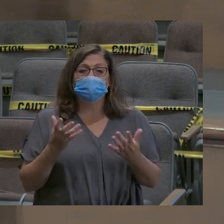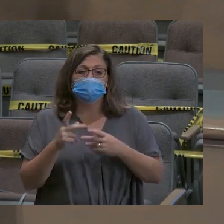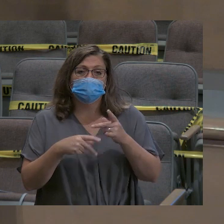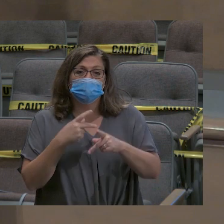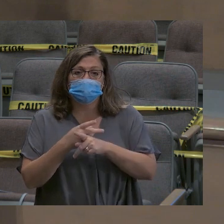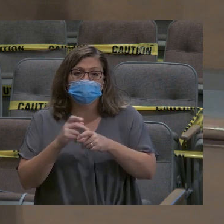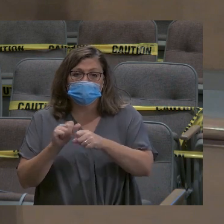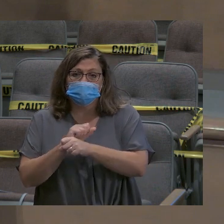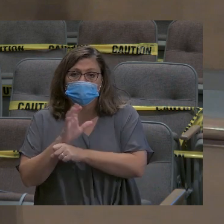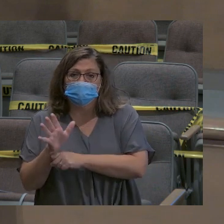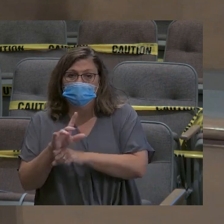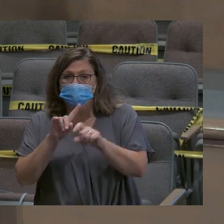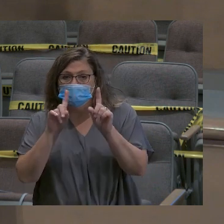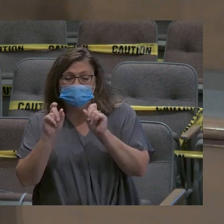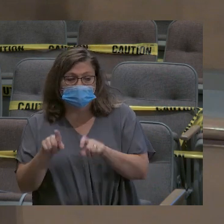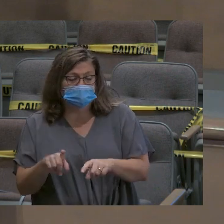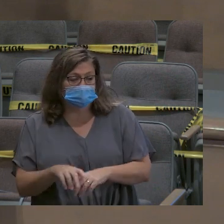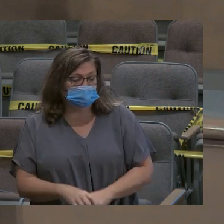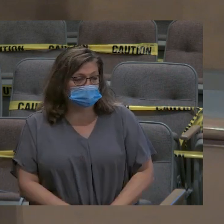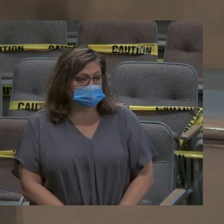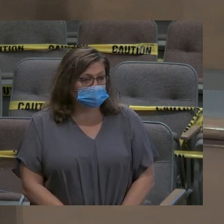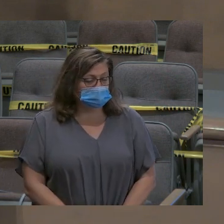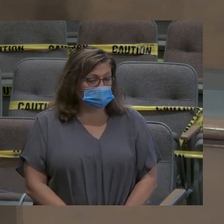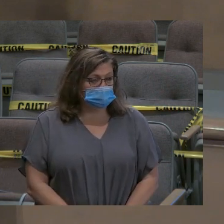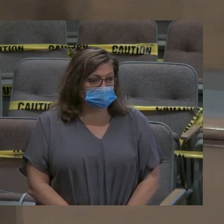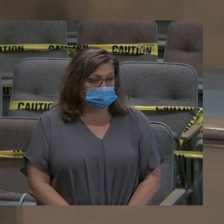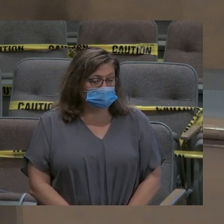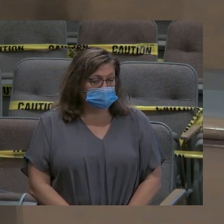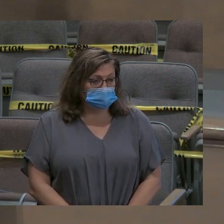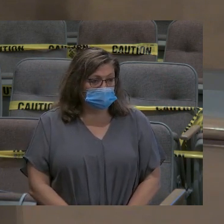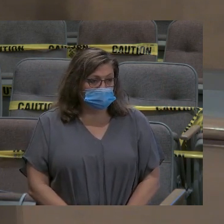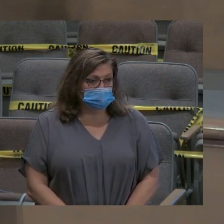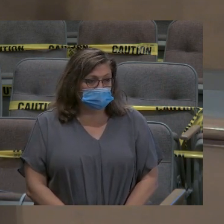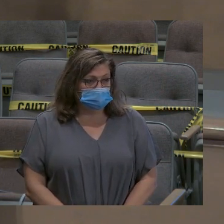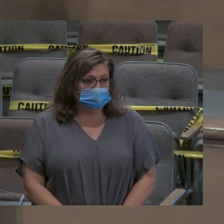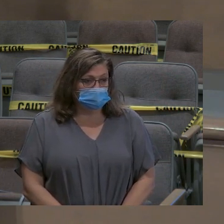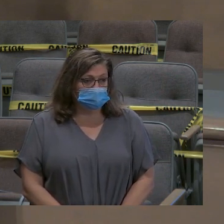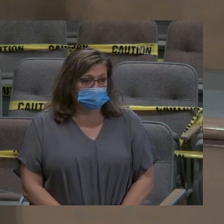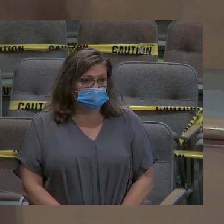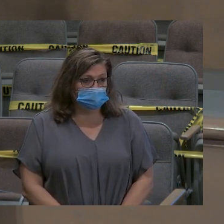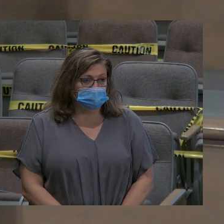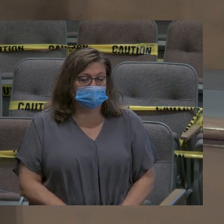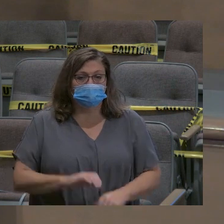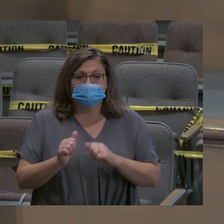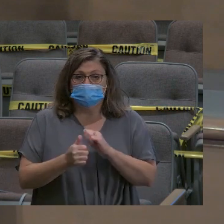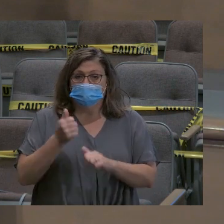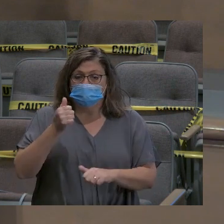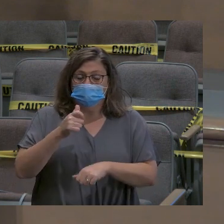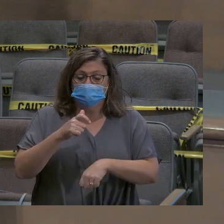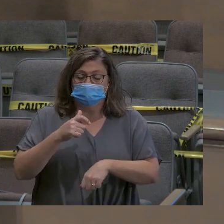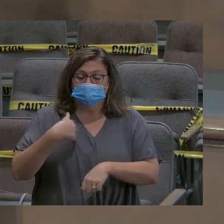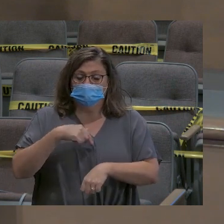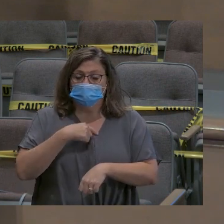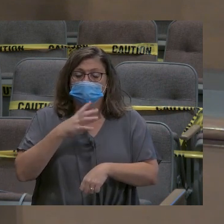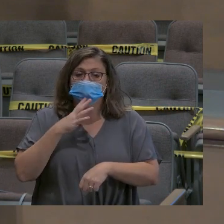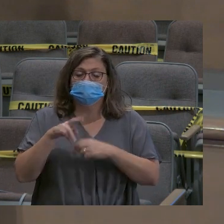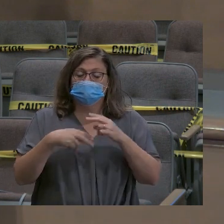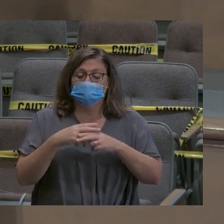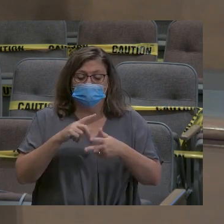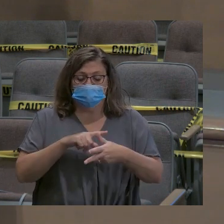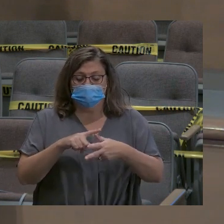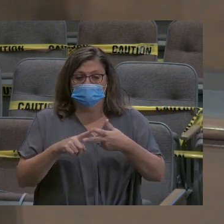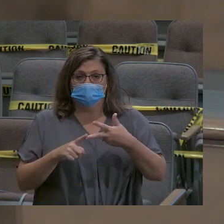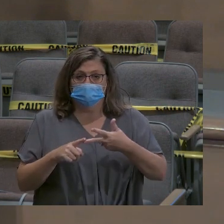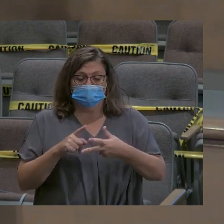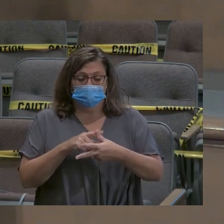about. And I would say that generally we're talking about 3 different type of tests. First of all,